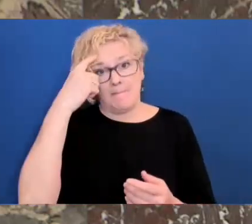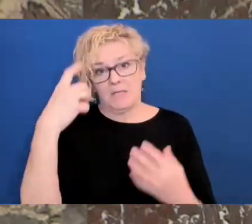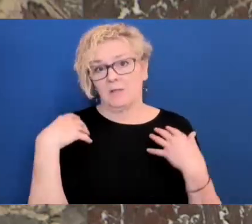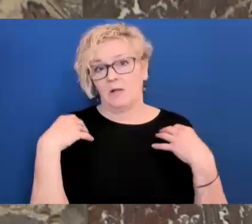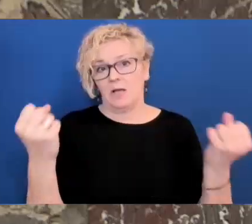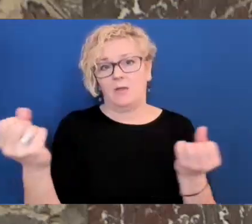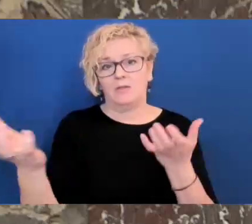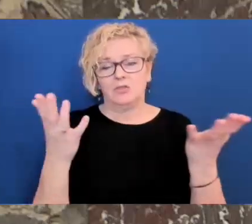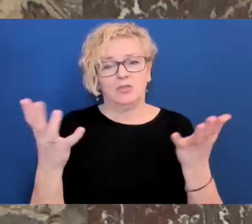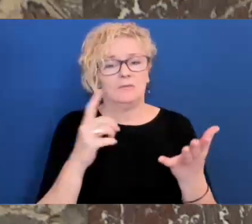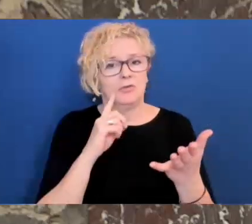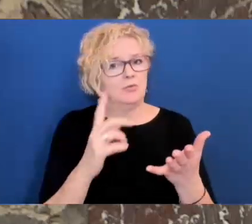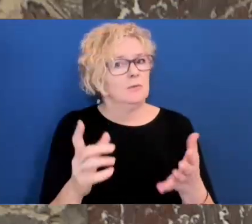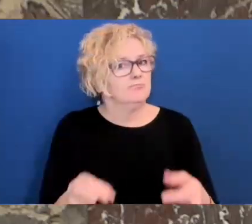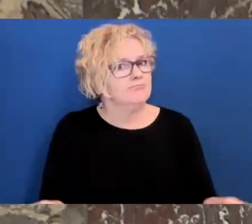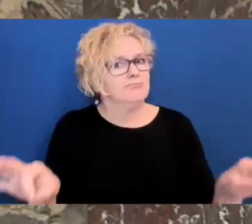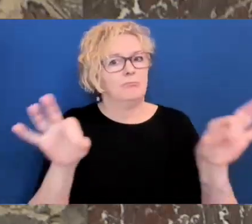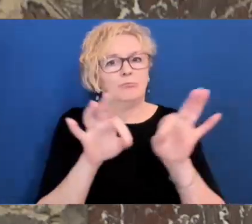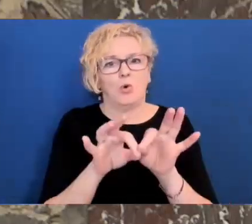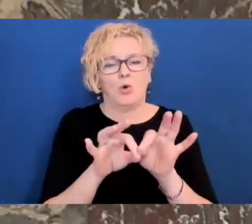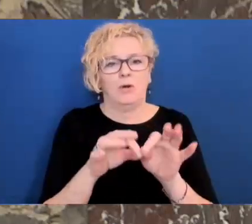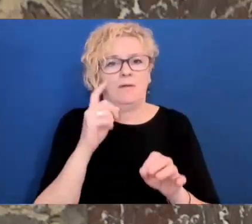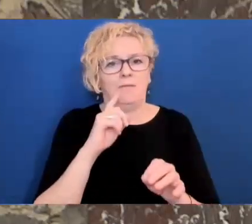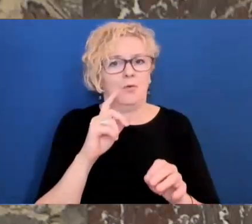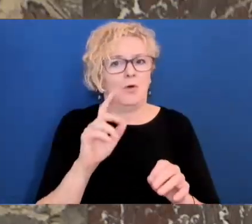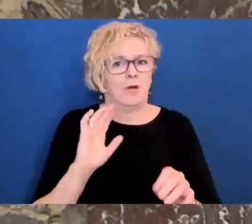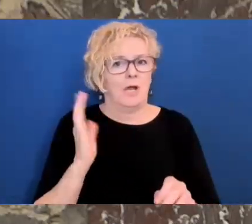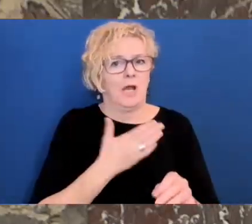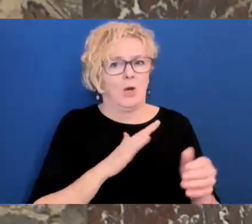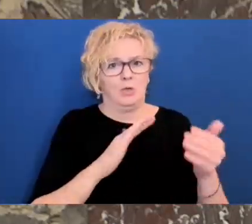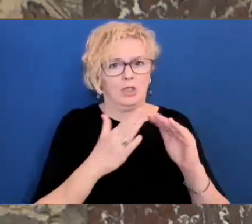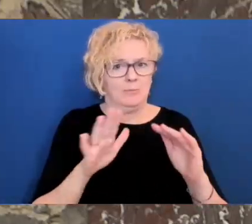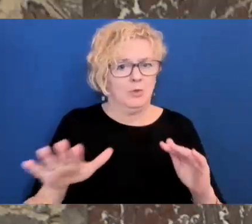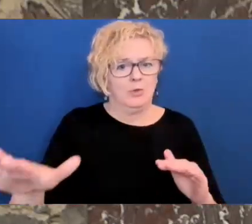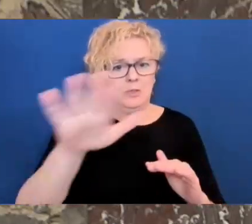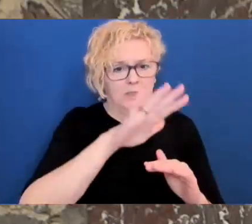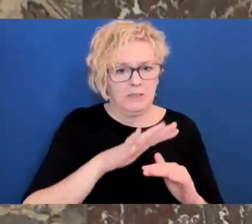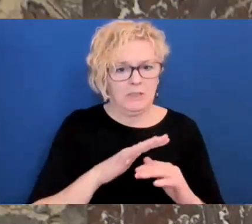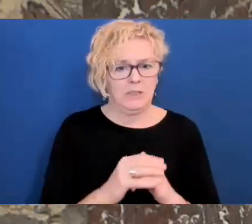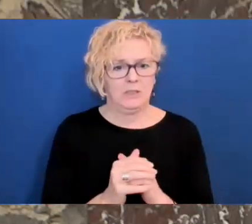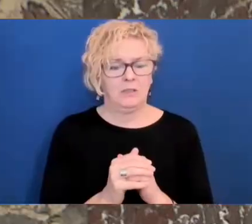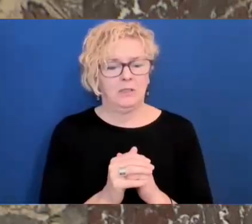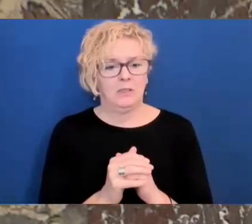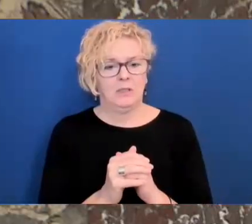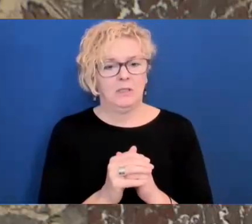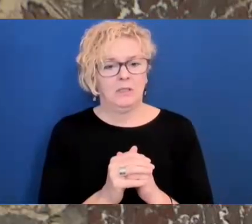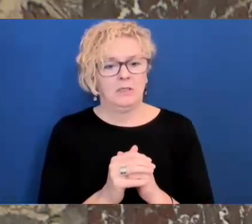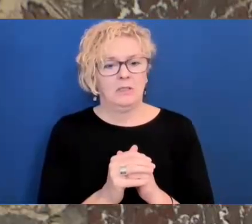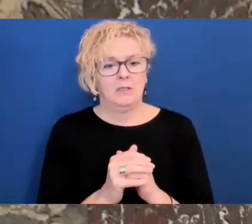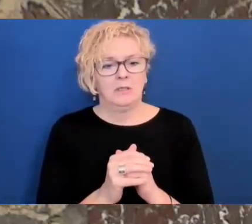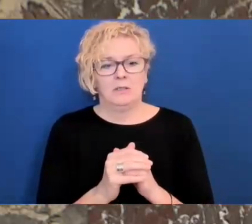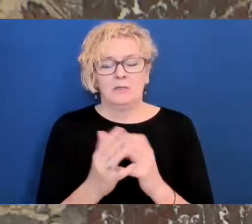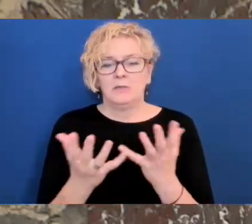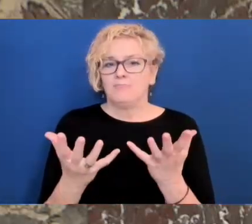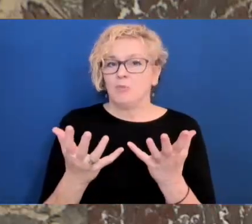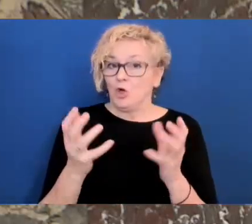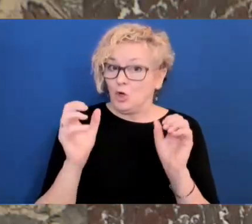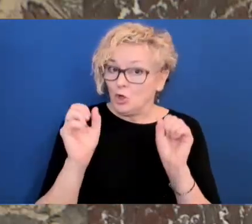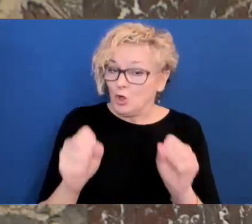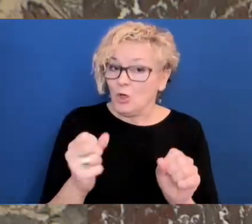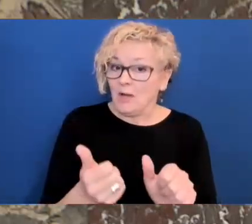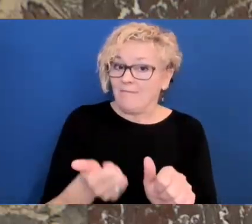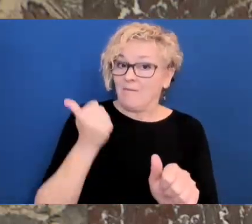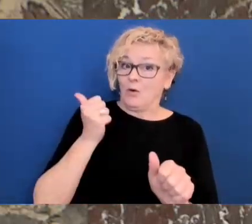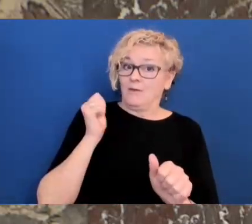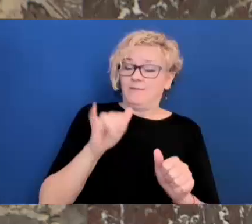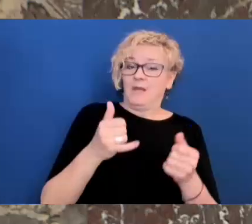incident, I won't speculate. Vancouver Coastal Health has released some information indicate this man was being tracked by a care team. He